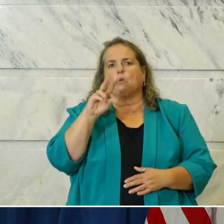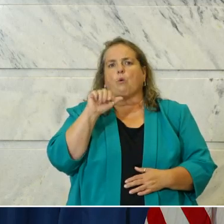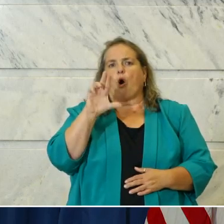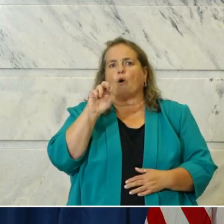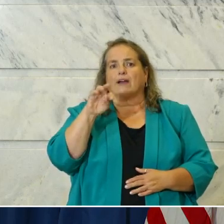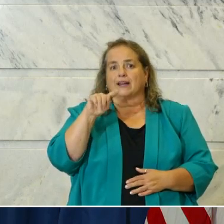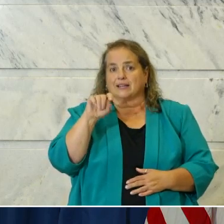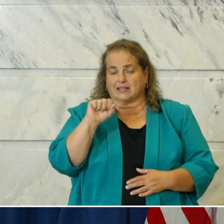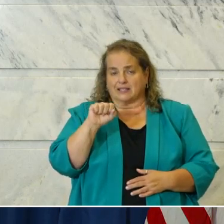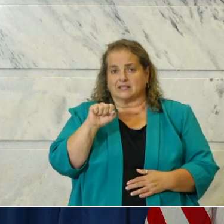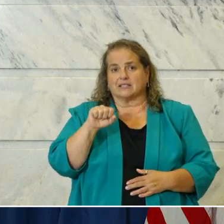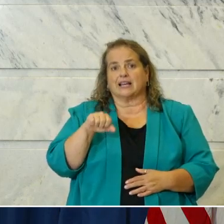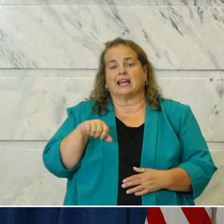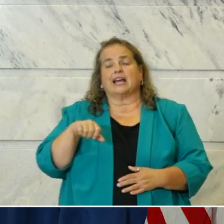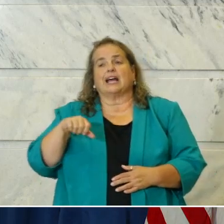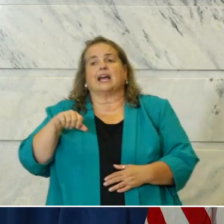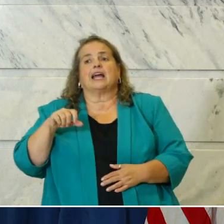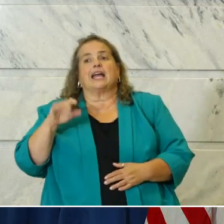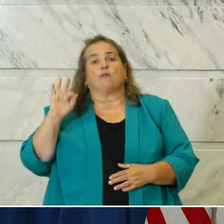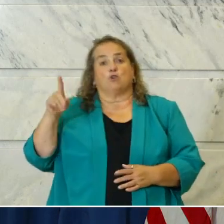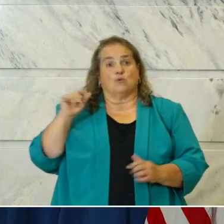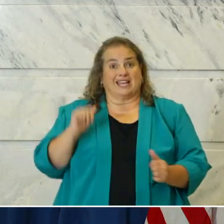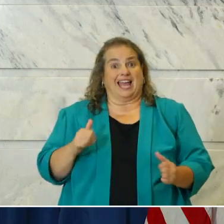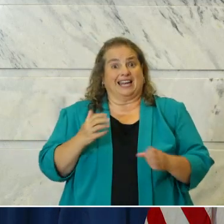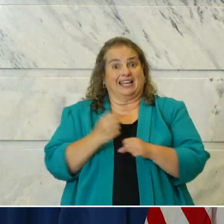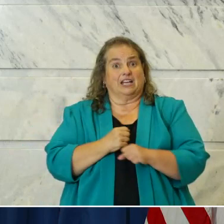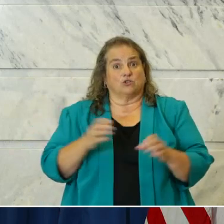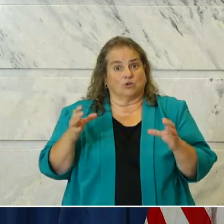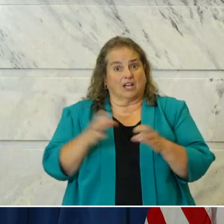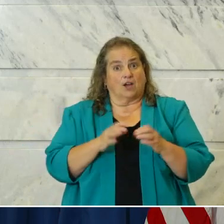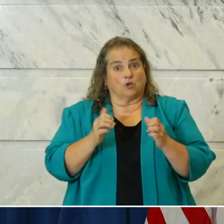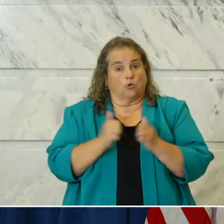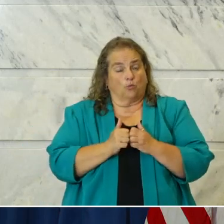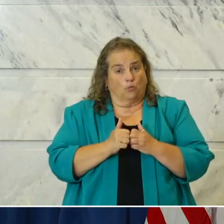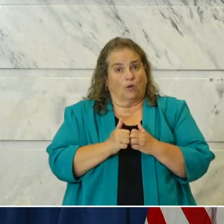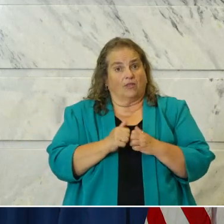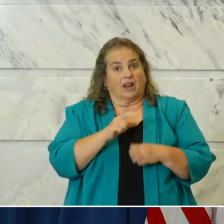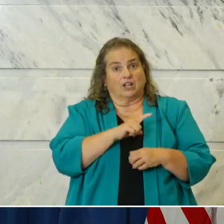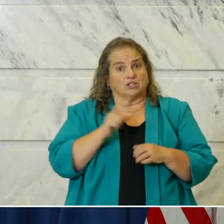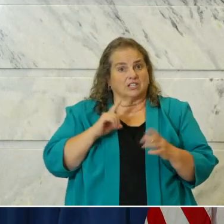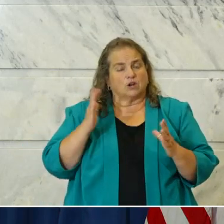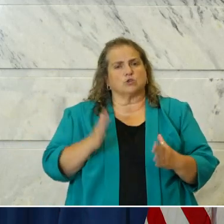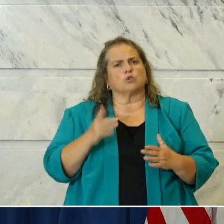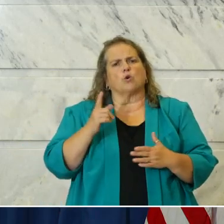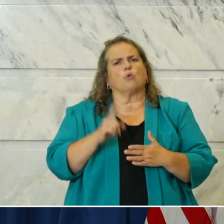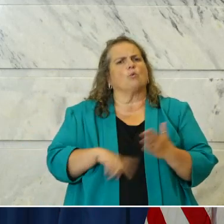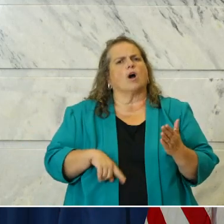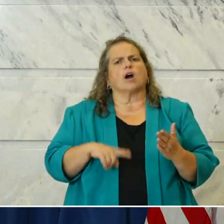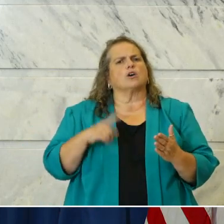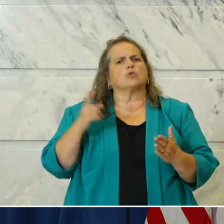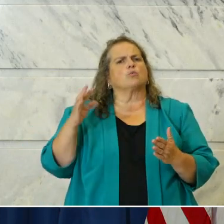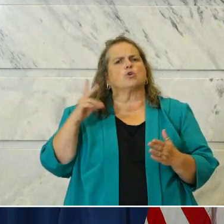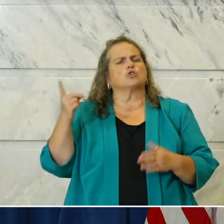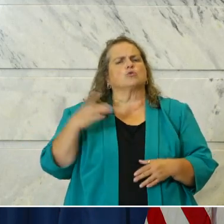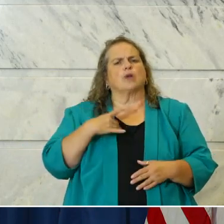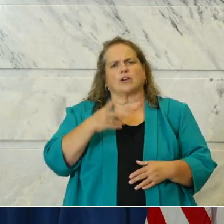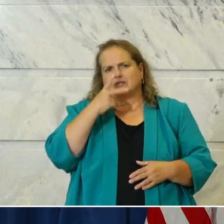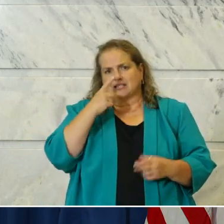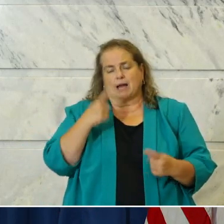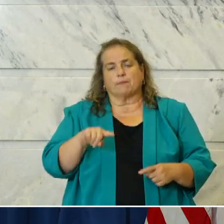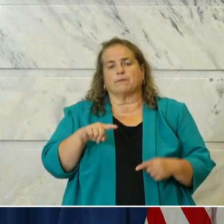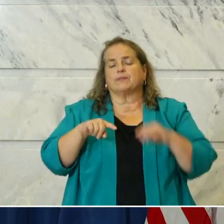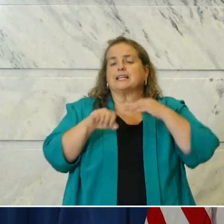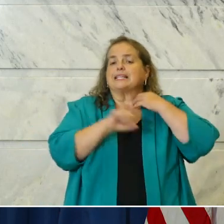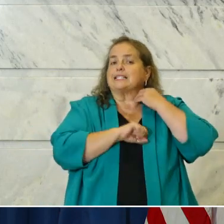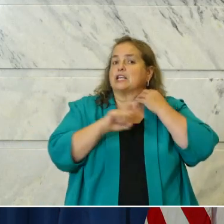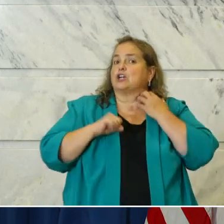The question is yesterday, I think Senator Julie Rocky Adams suggested a special session to